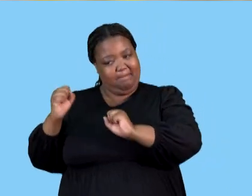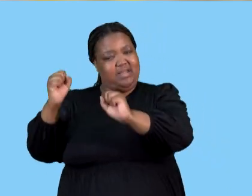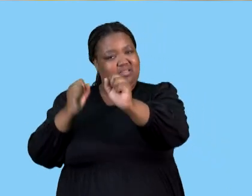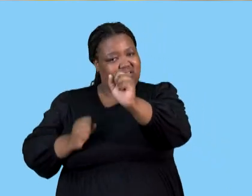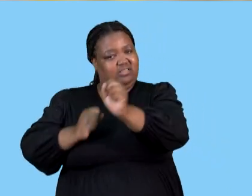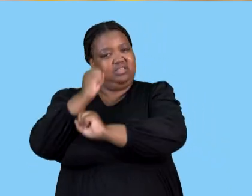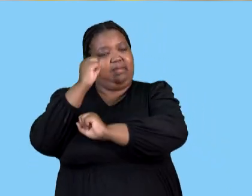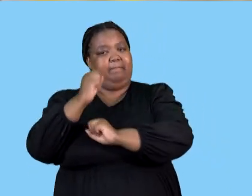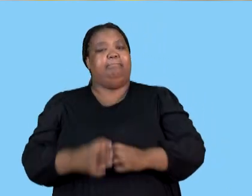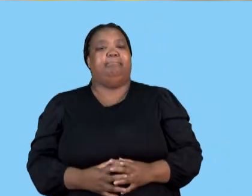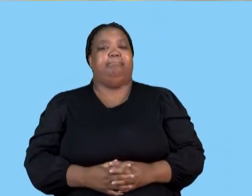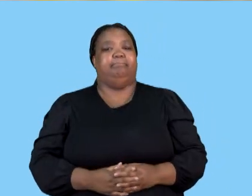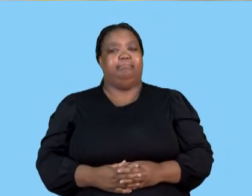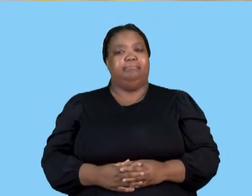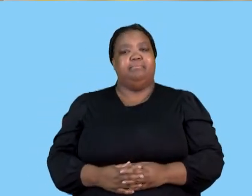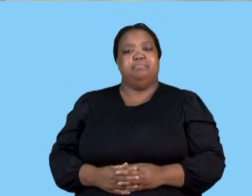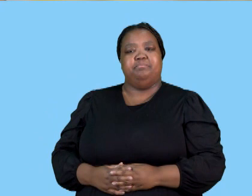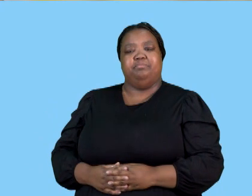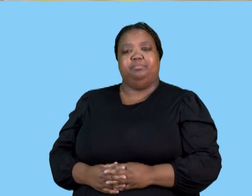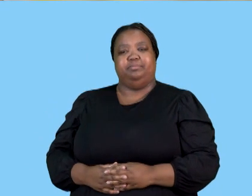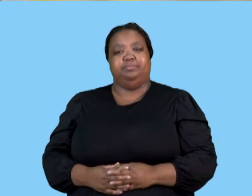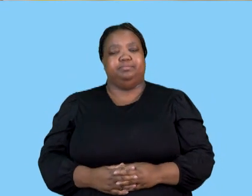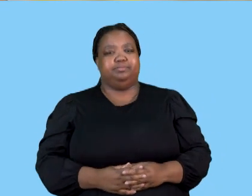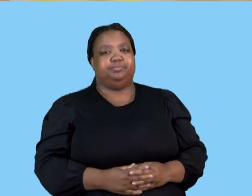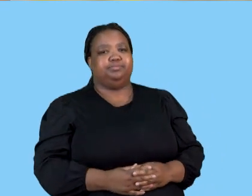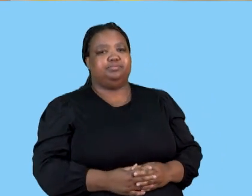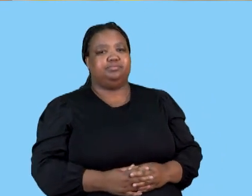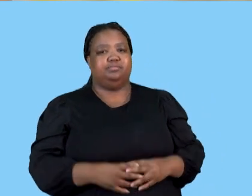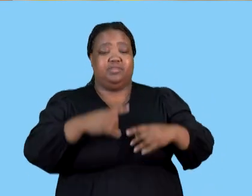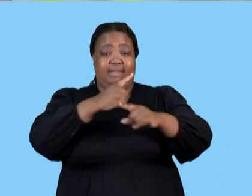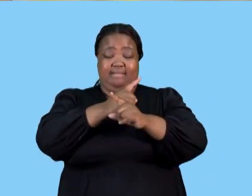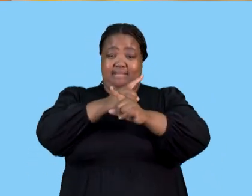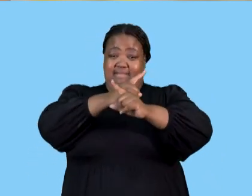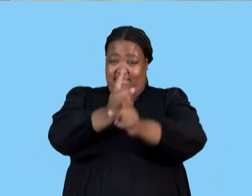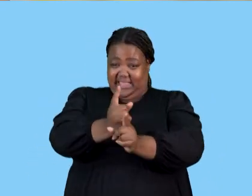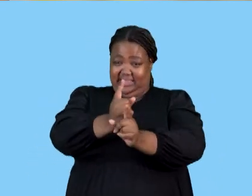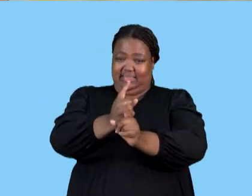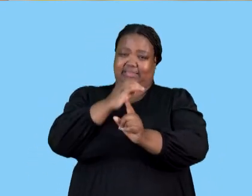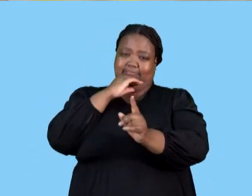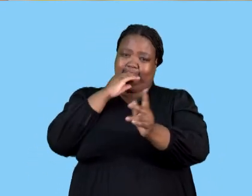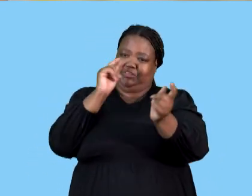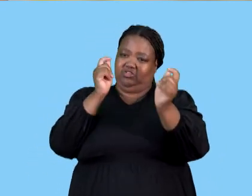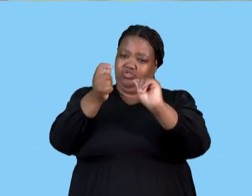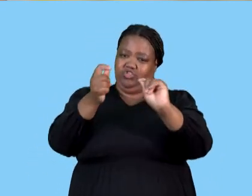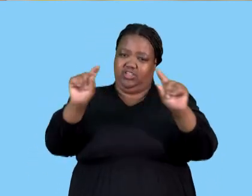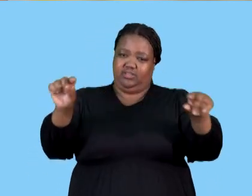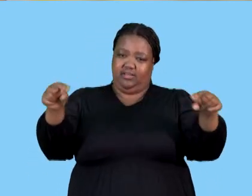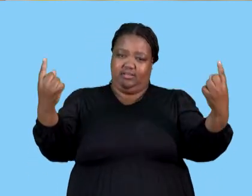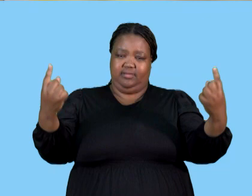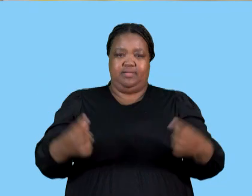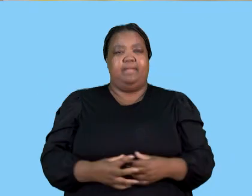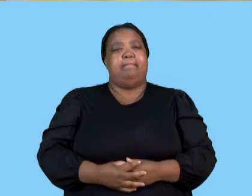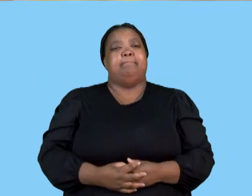same. If we produce less units, these costs still remain the same. Hence the name